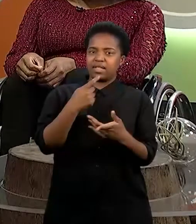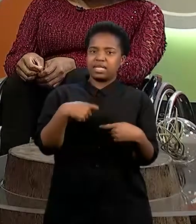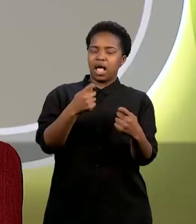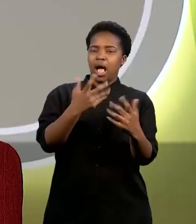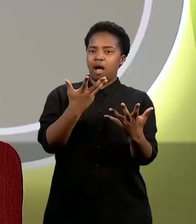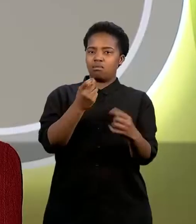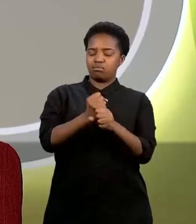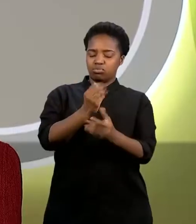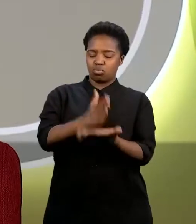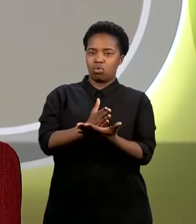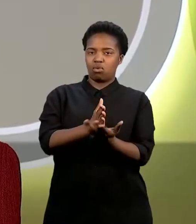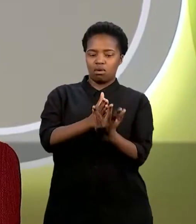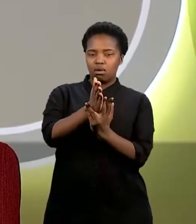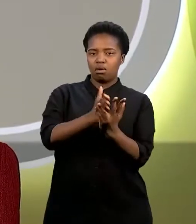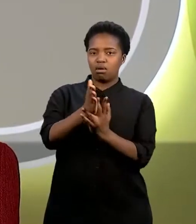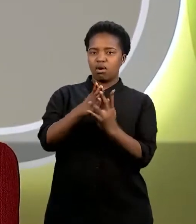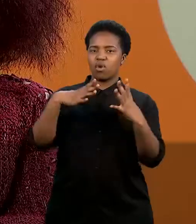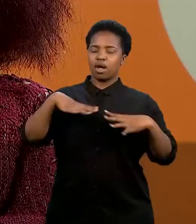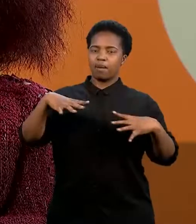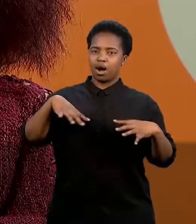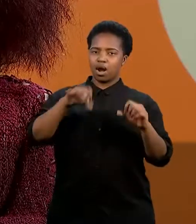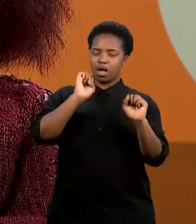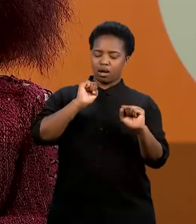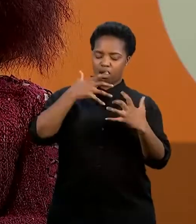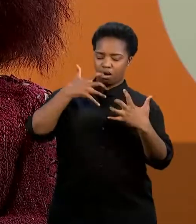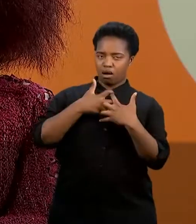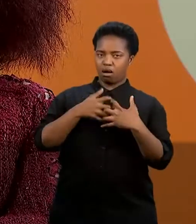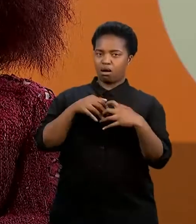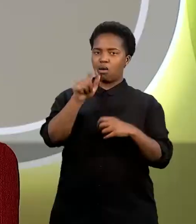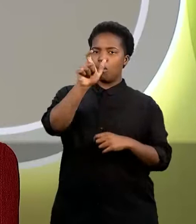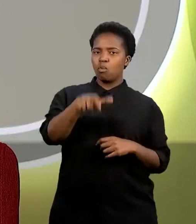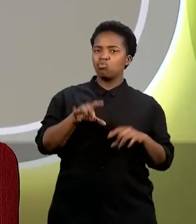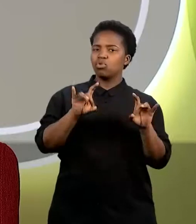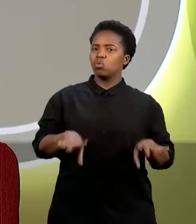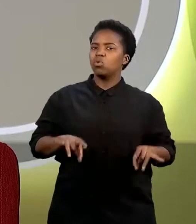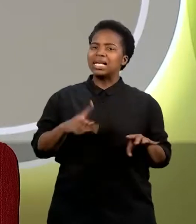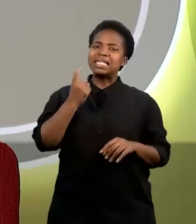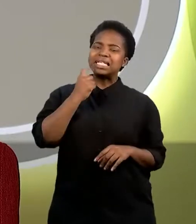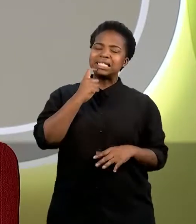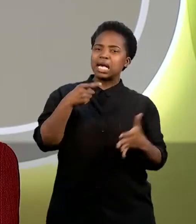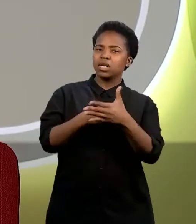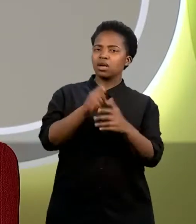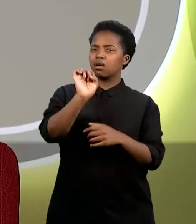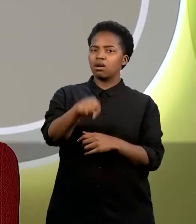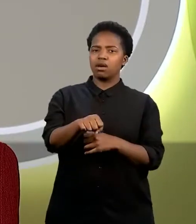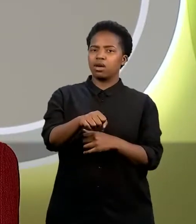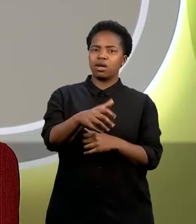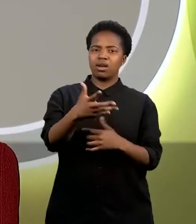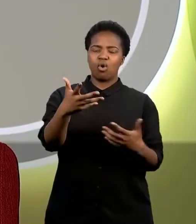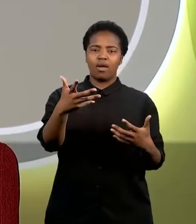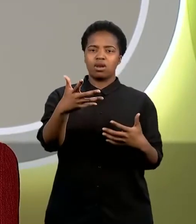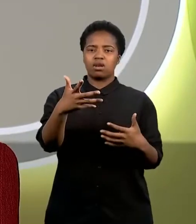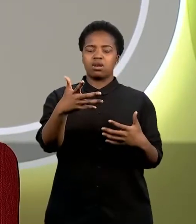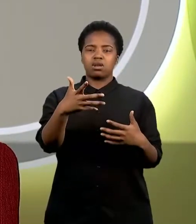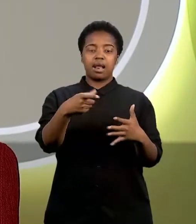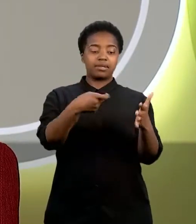diphatlho in terms of inclusivity to make sure diphatlho tse ba di etsang le motho a wheelchair easily o kgona go di reka a di sebedise without gore a na nna